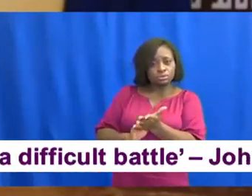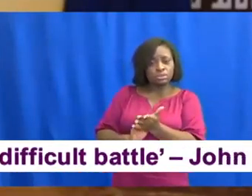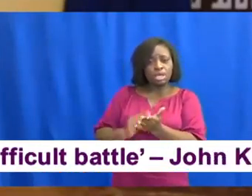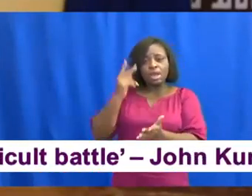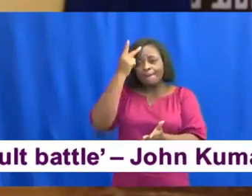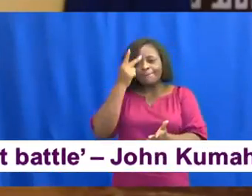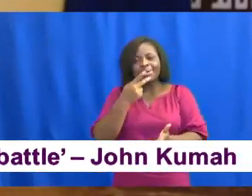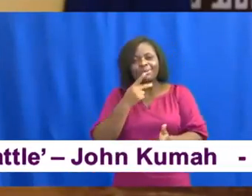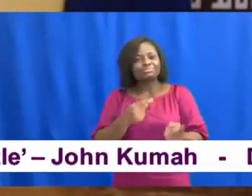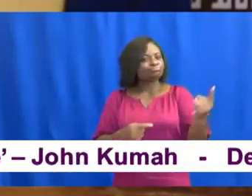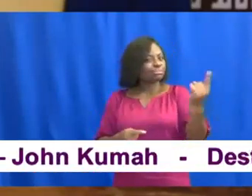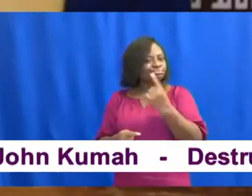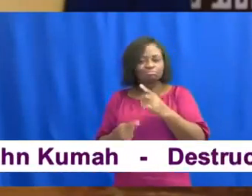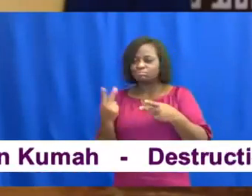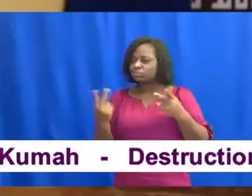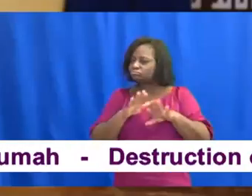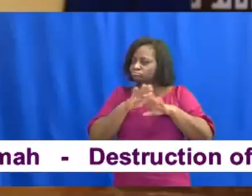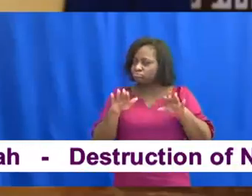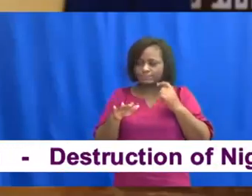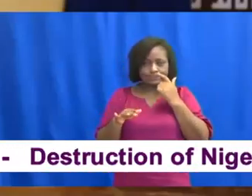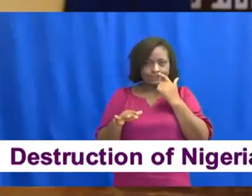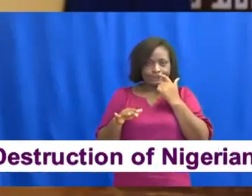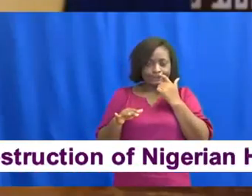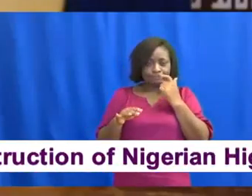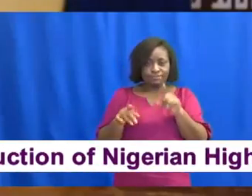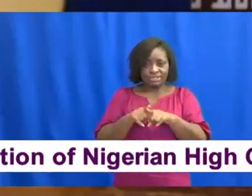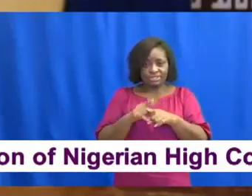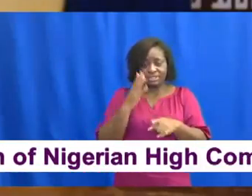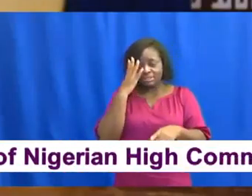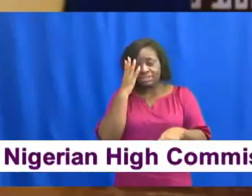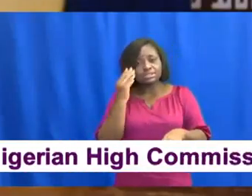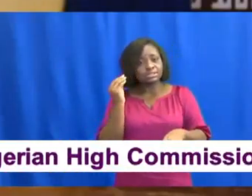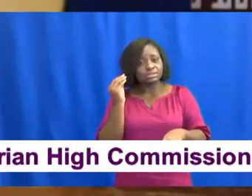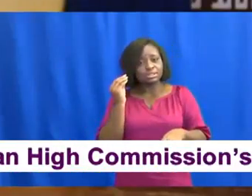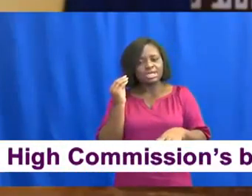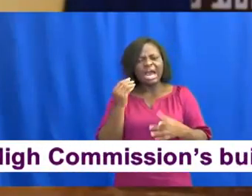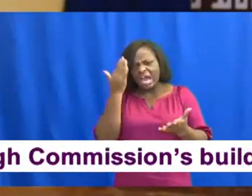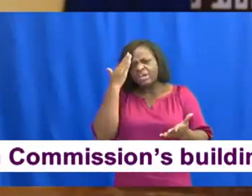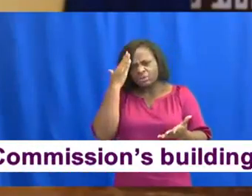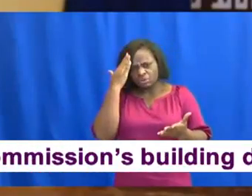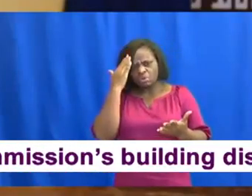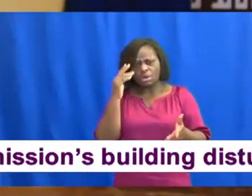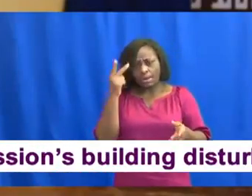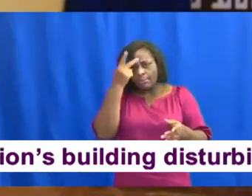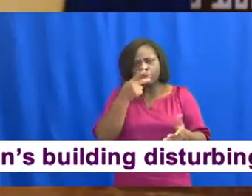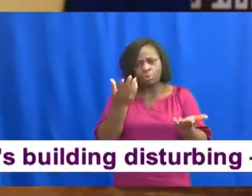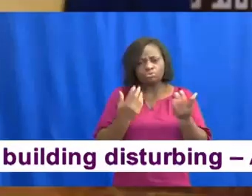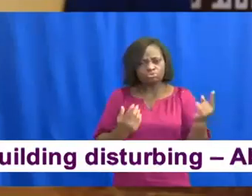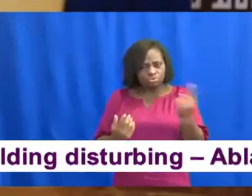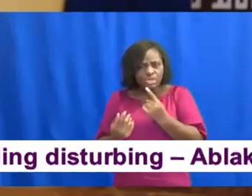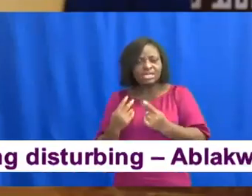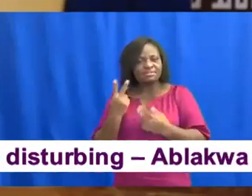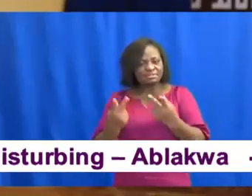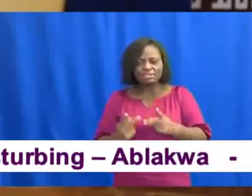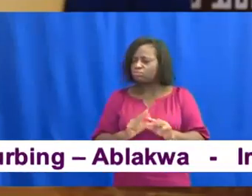for intimate Kosrawa, ma, ewa, on a da body. And you say, bad ding, I'm a wolf war. Then so, a